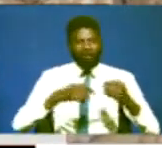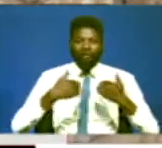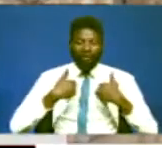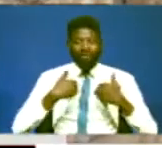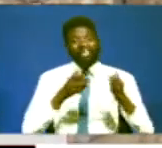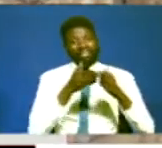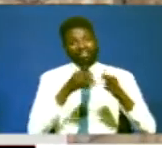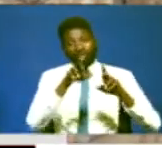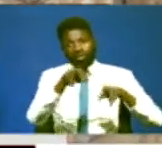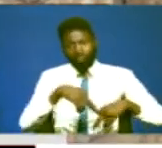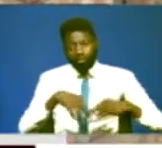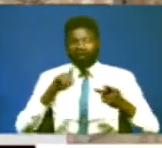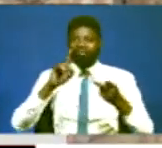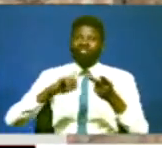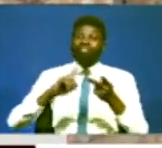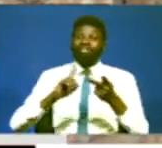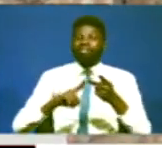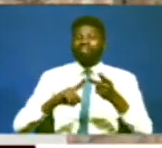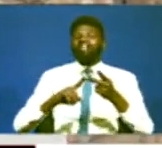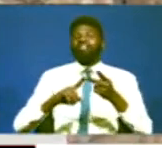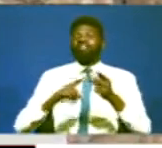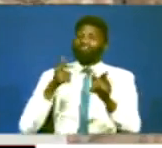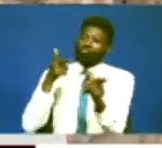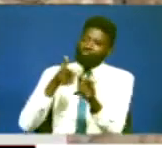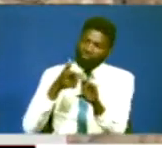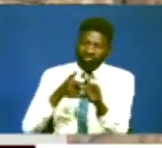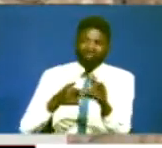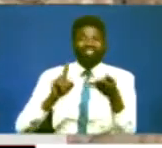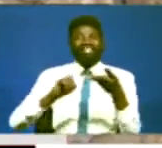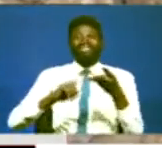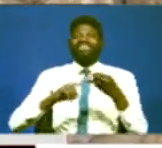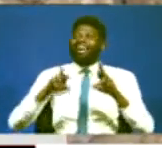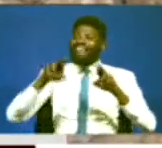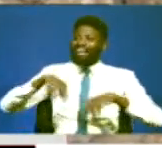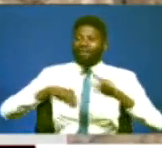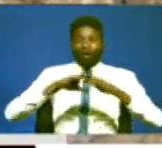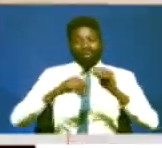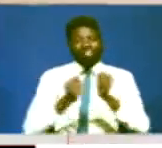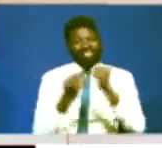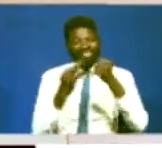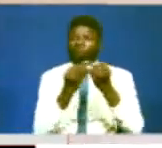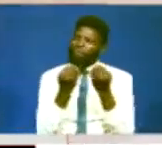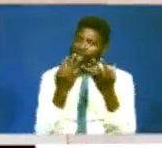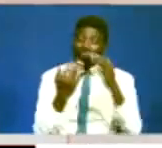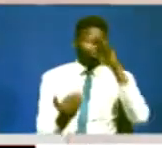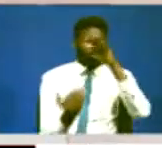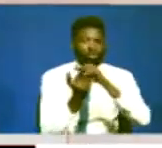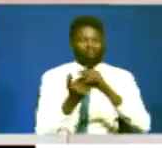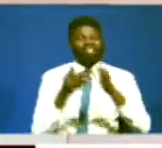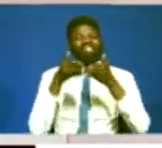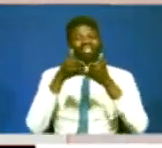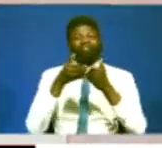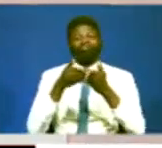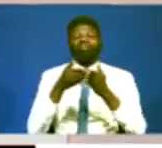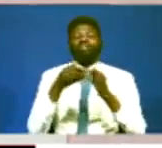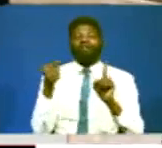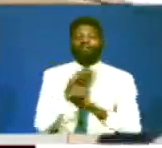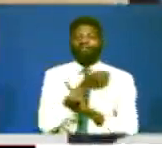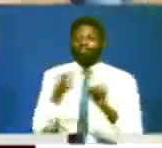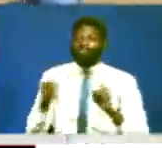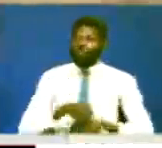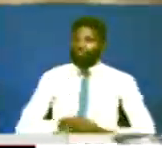defilement, sodomy. Mainly sexual offences. The event that was also graced by